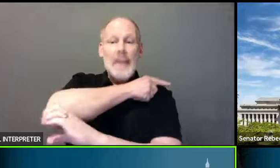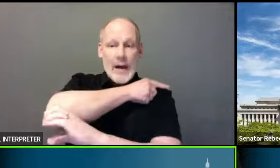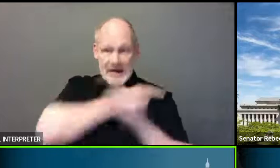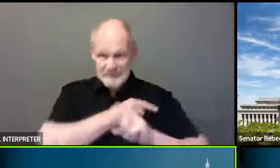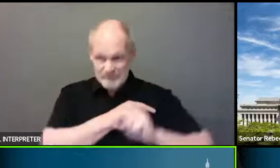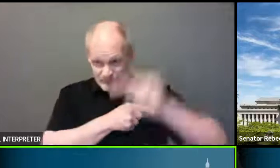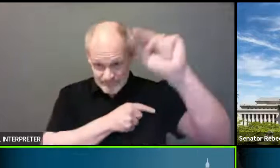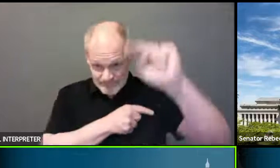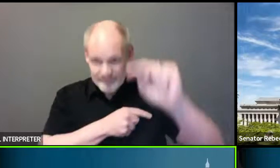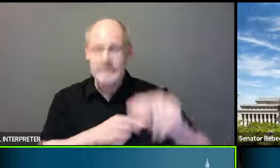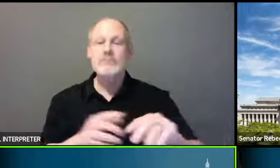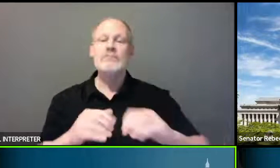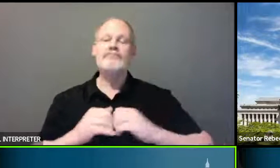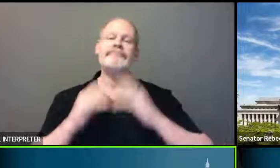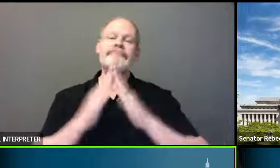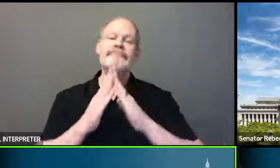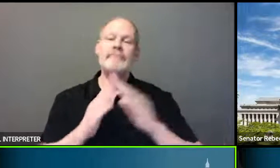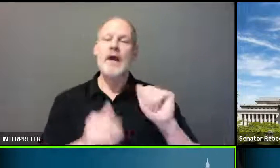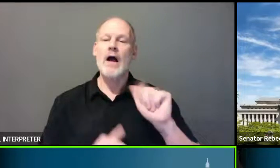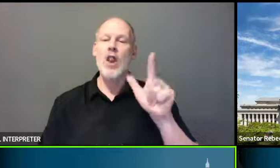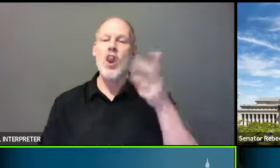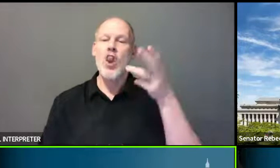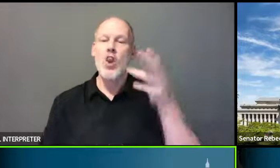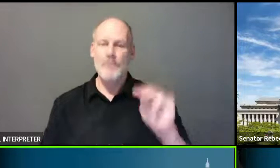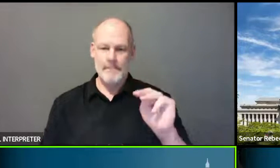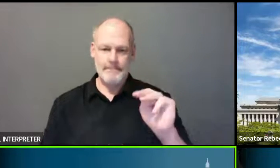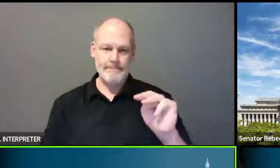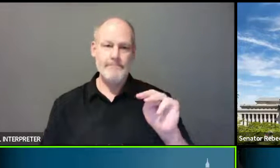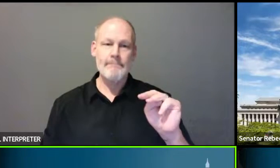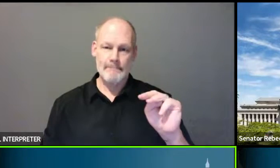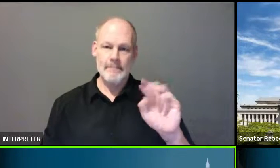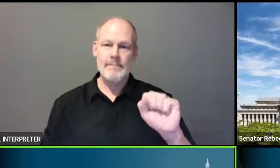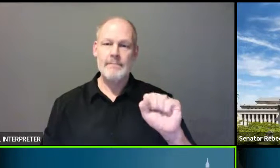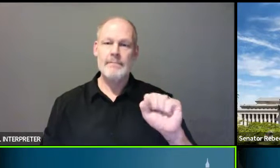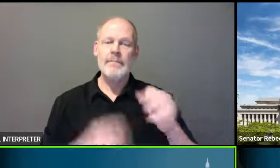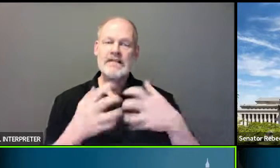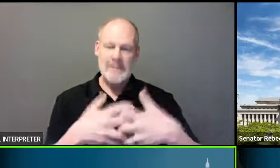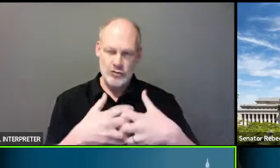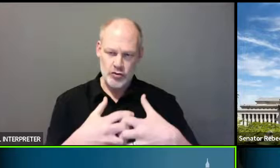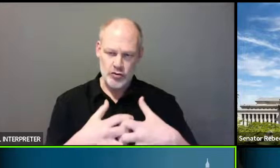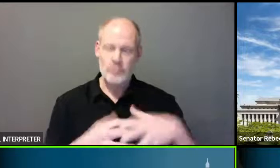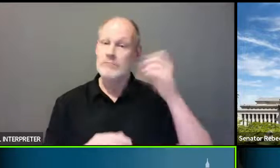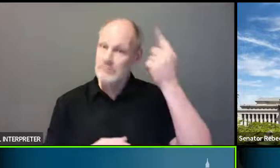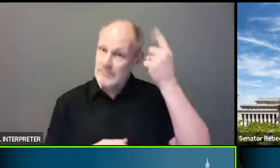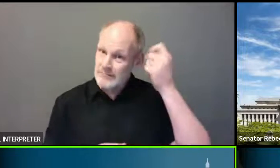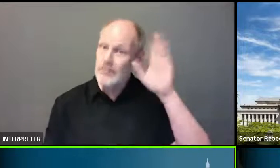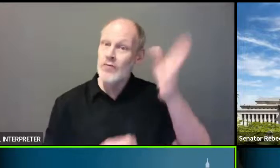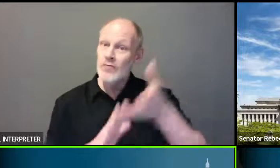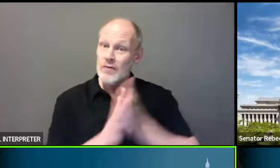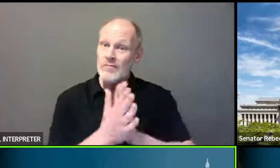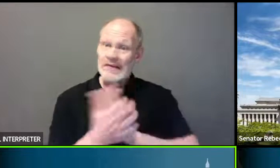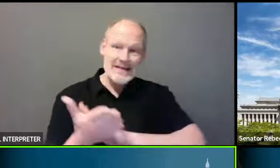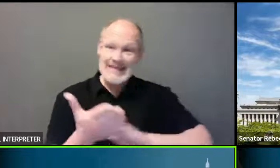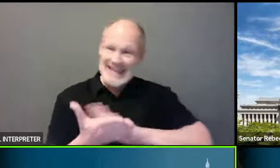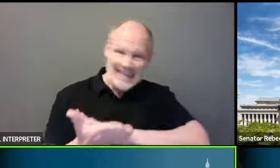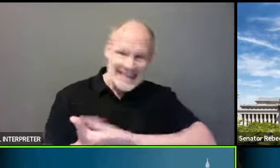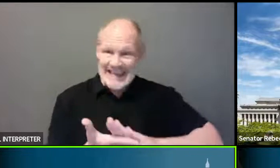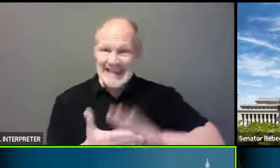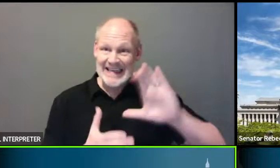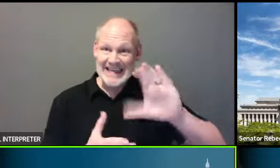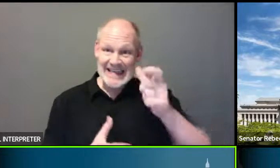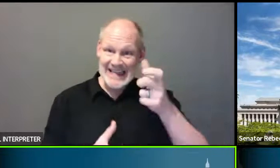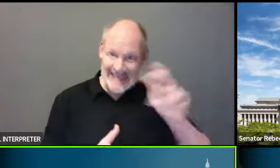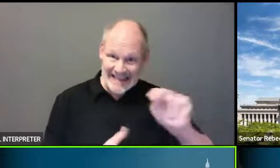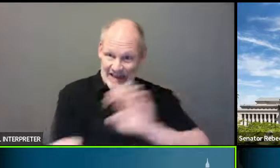restarting an aluminum smelter, but we're really going to make sure that it's actually going to be clean energy that's